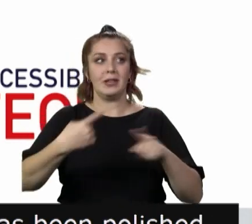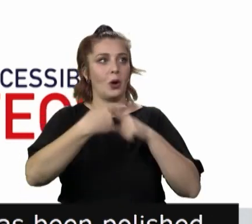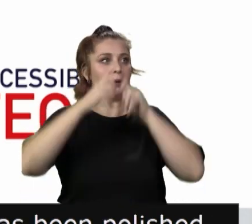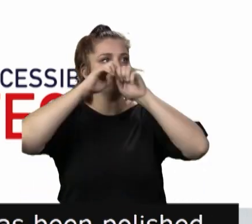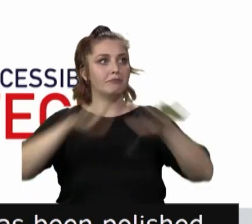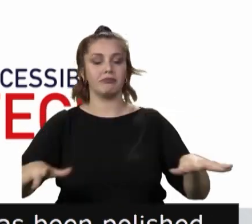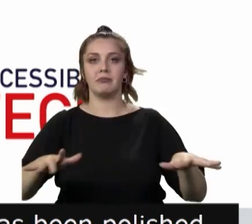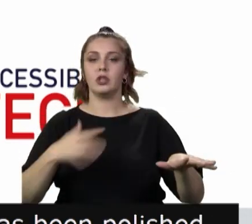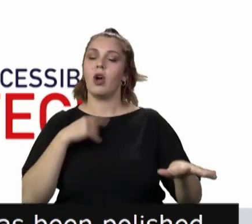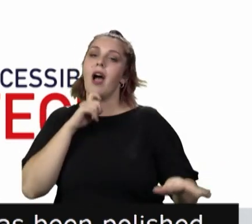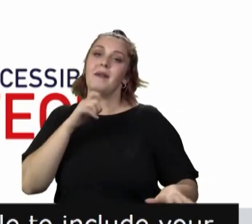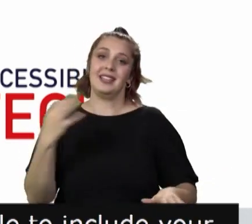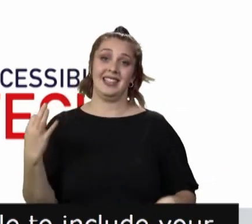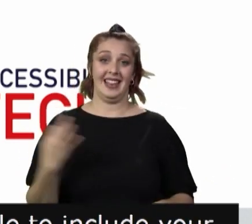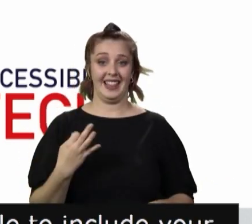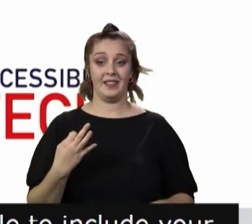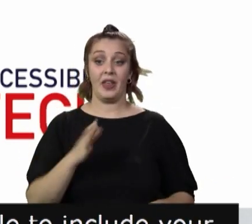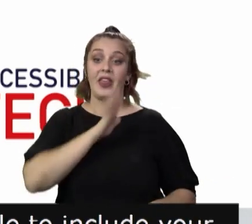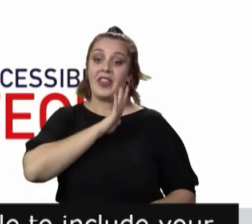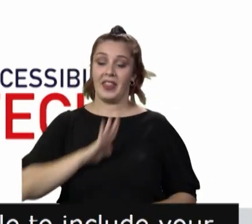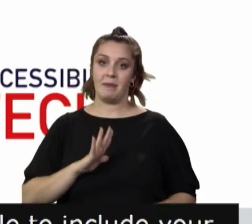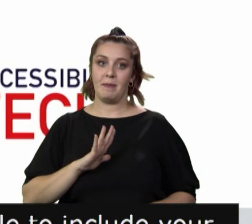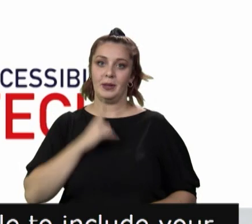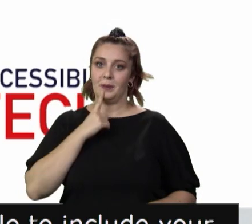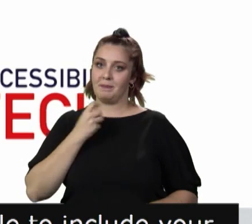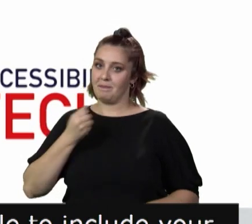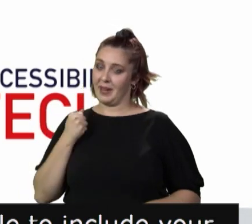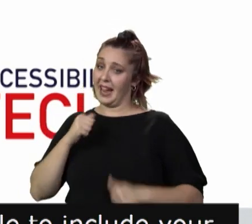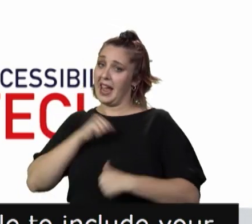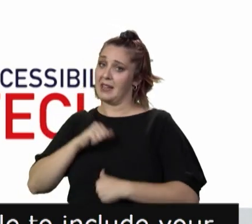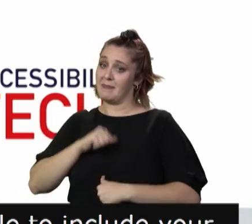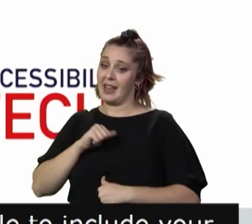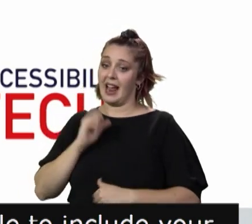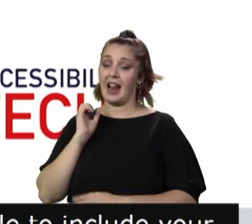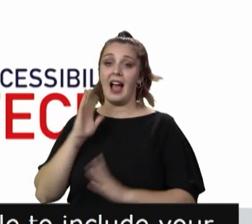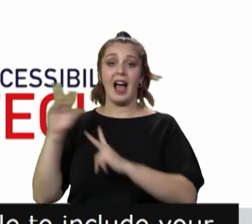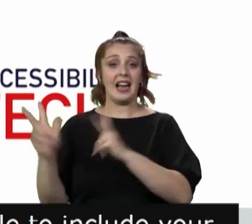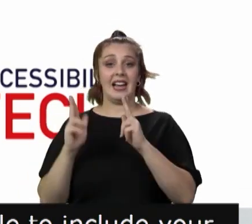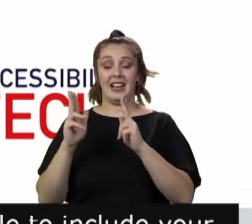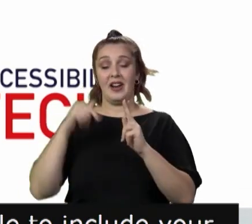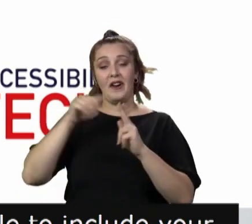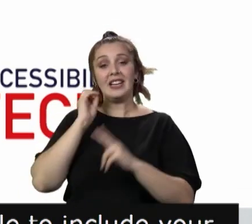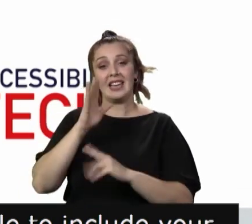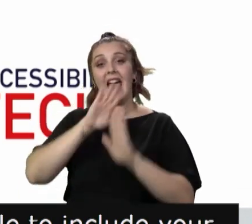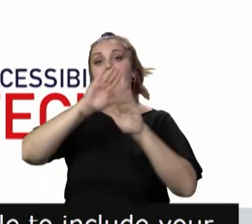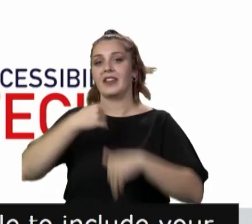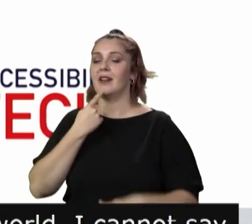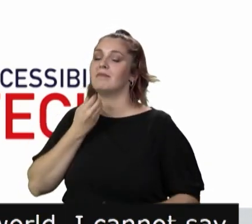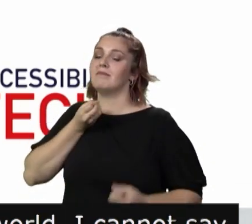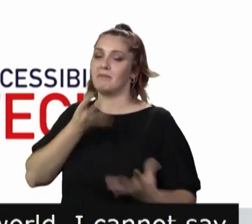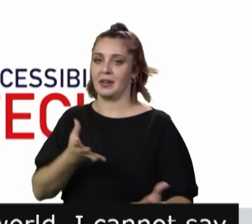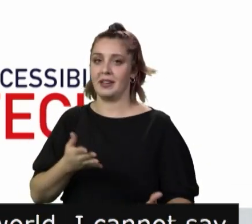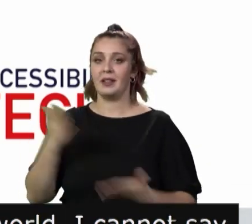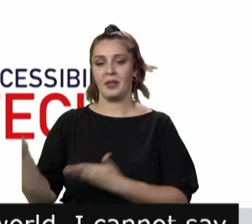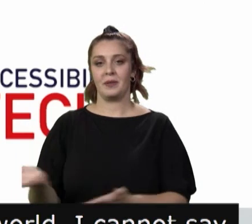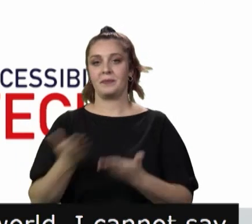project in this mapping tool to share it with the world, I cannot say yet. You will have to wait until the end of the session. So